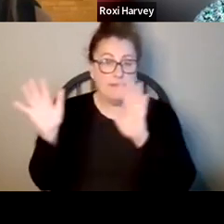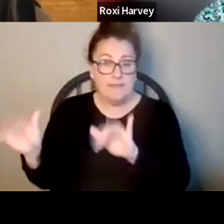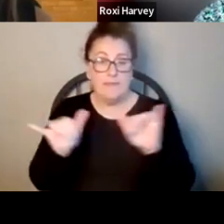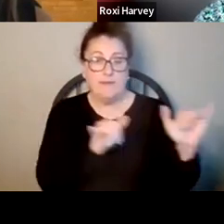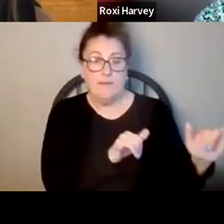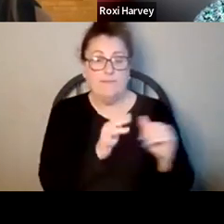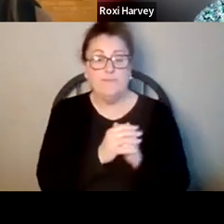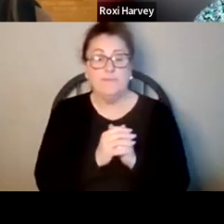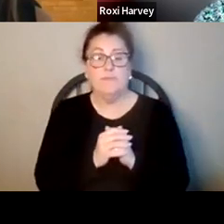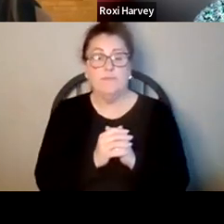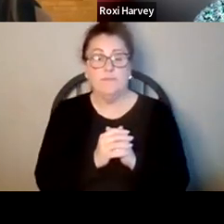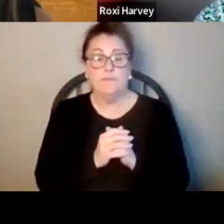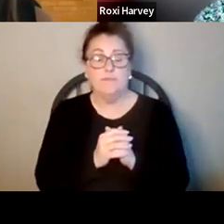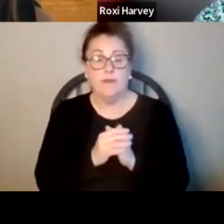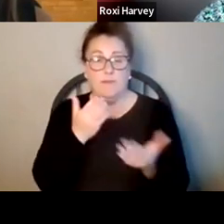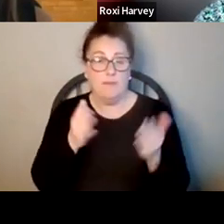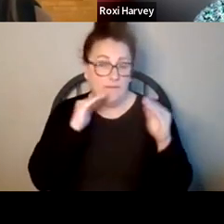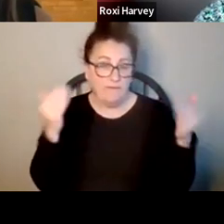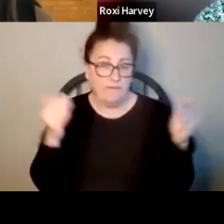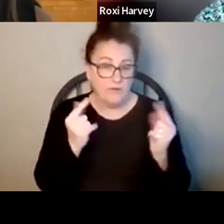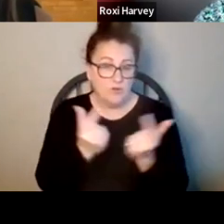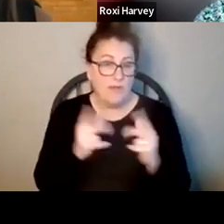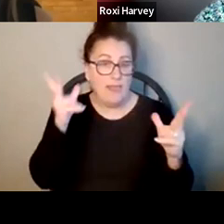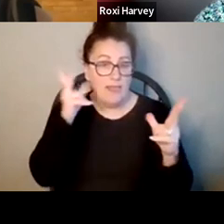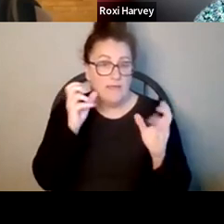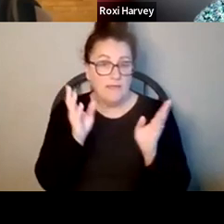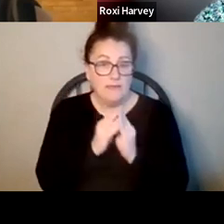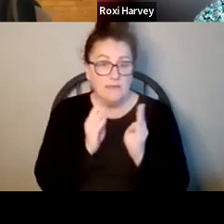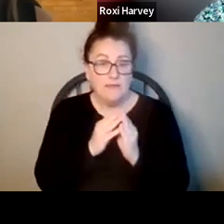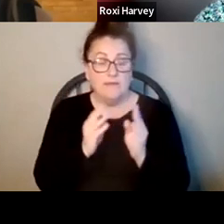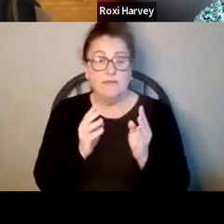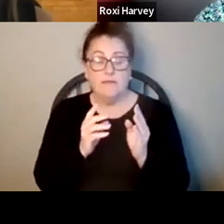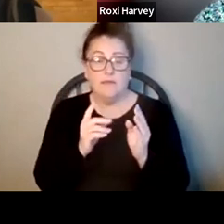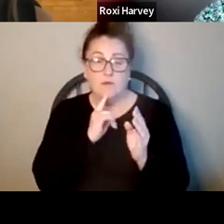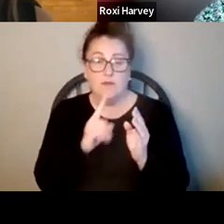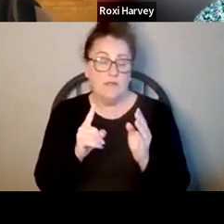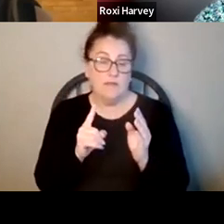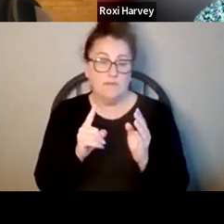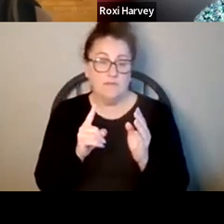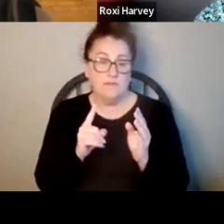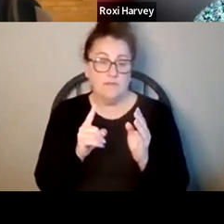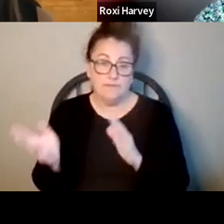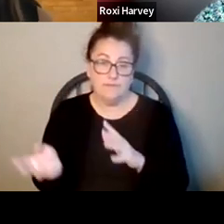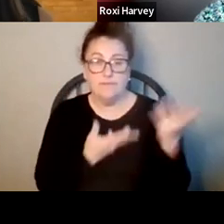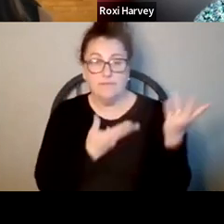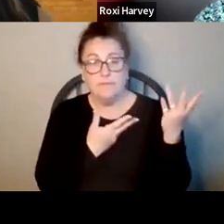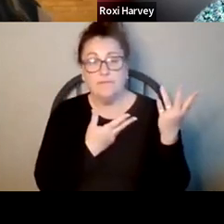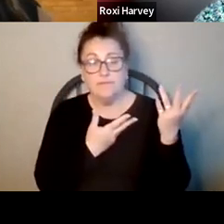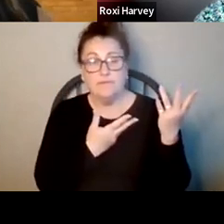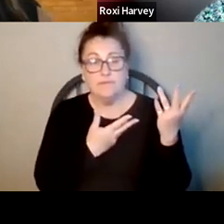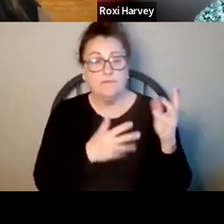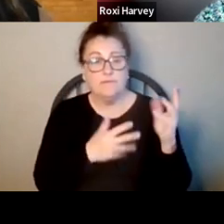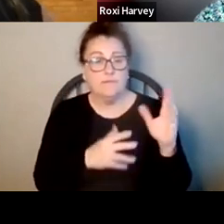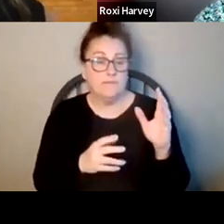suggests that we maybe at some point with our focus groups and listening sessions have gotten some critical mass of